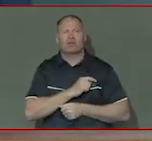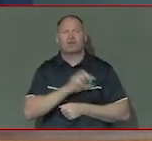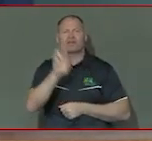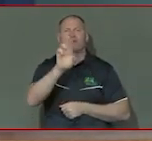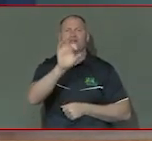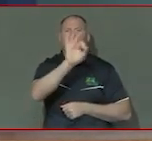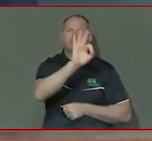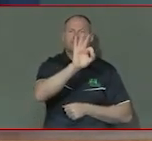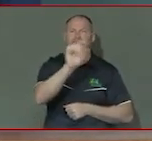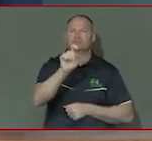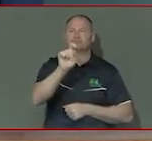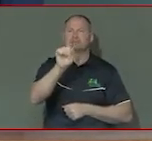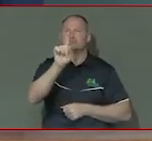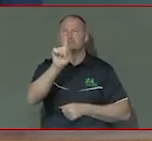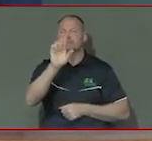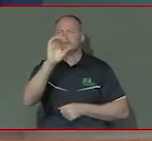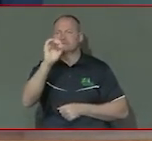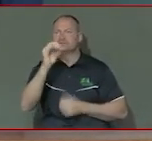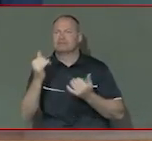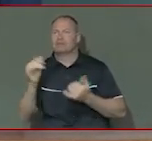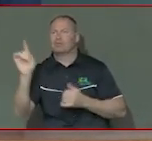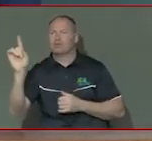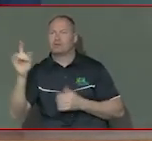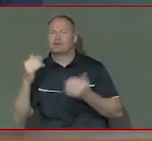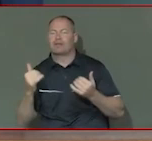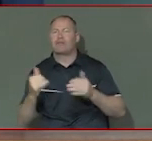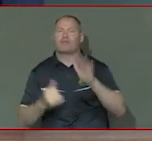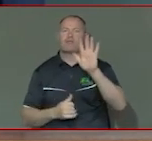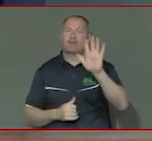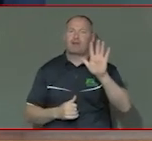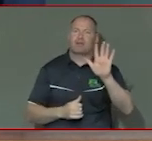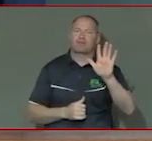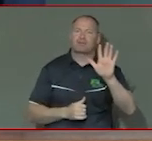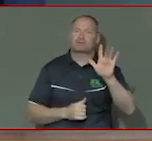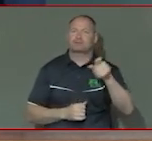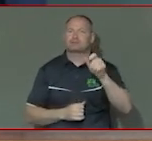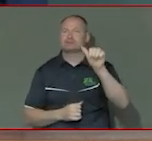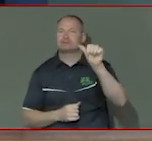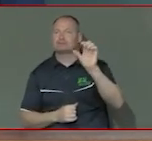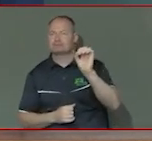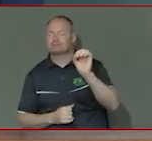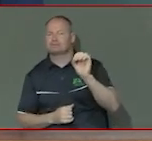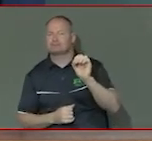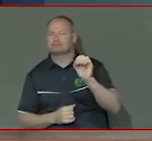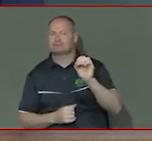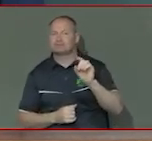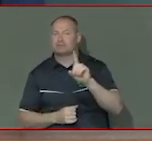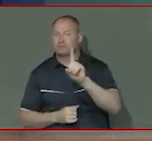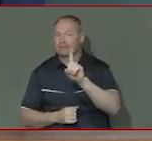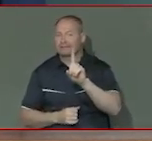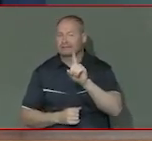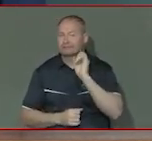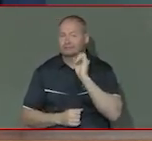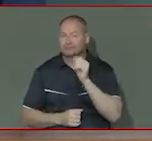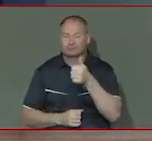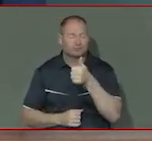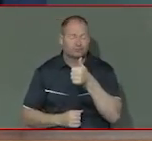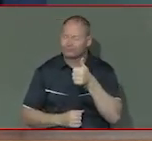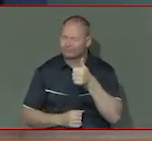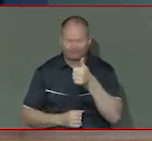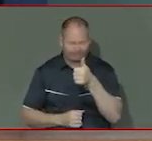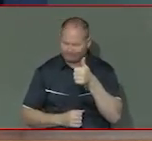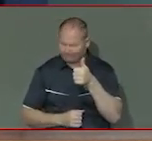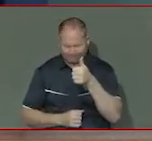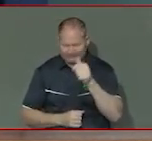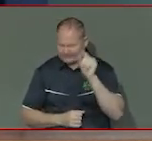cents for every 1 rand liability, now we have 5 rand 60. But that's actually not good. This